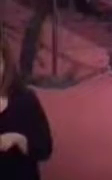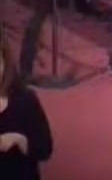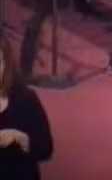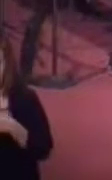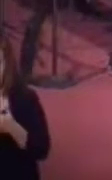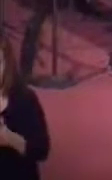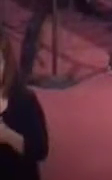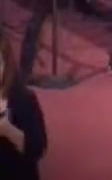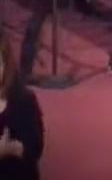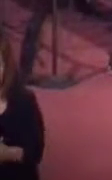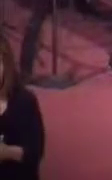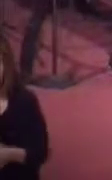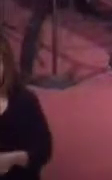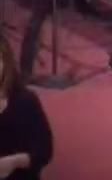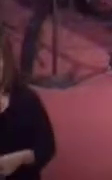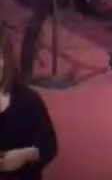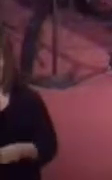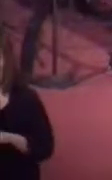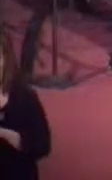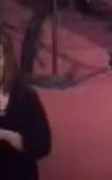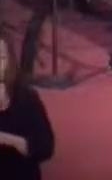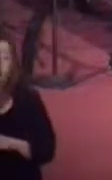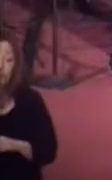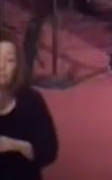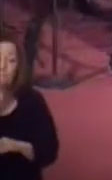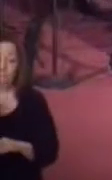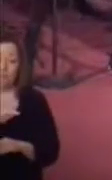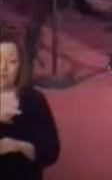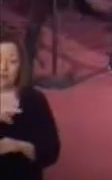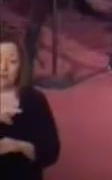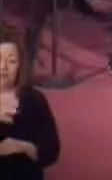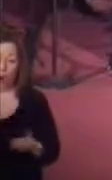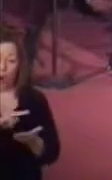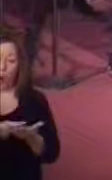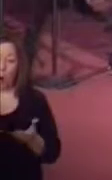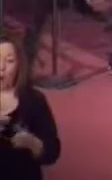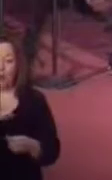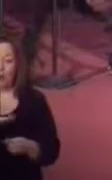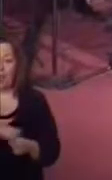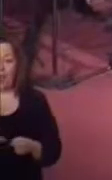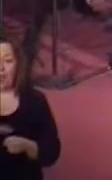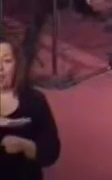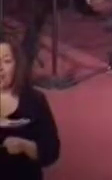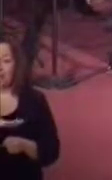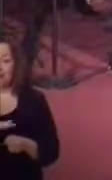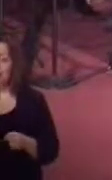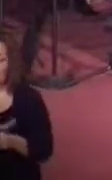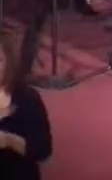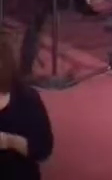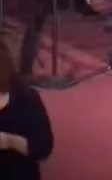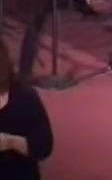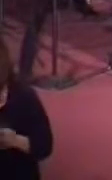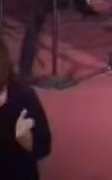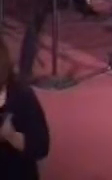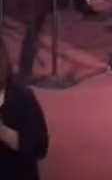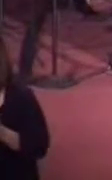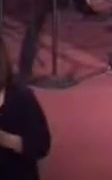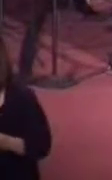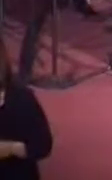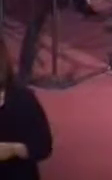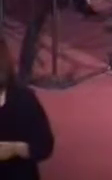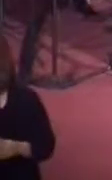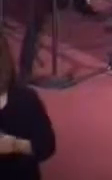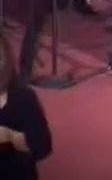of Persia to send the Jews back to the Holy Land to fulfill the providence of God that one day the Messiah would be